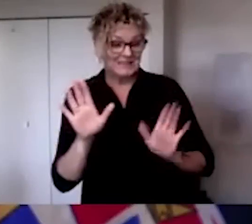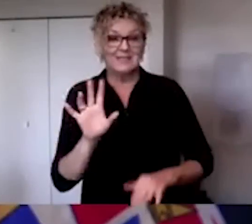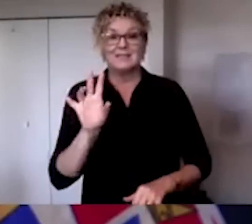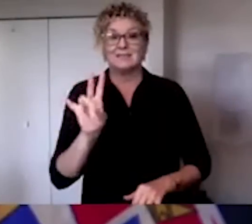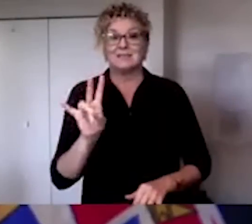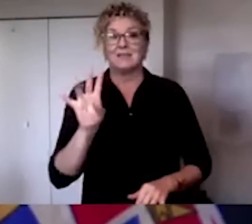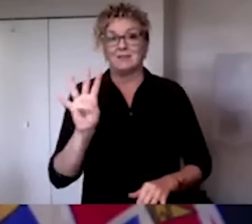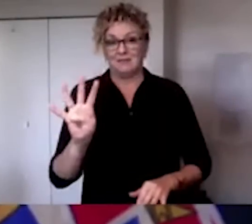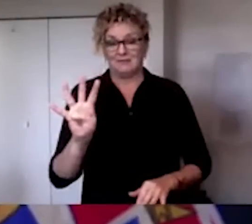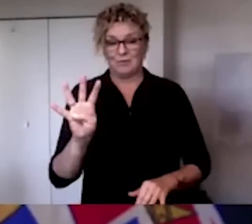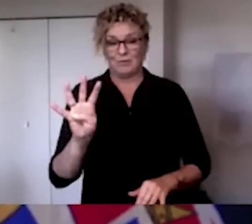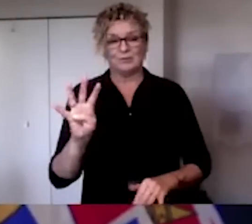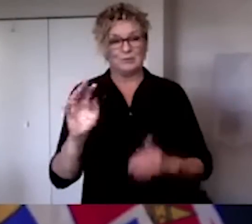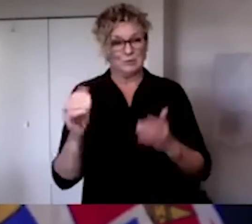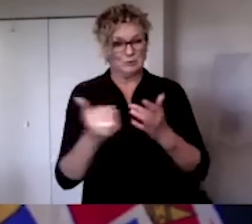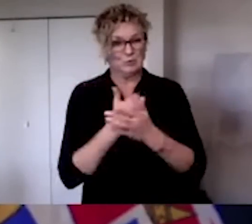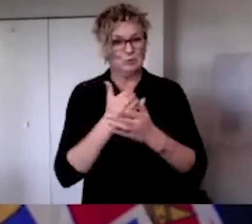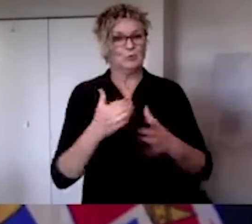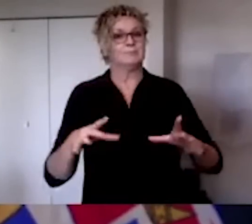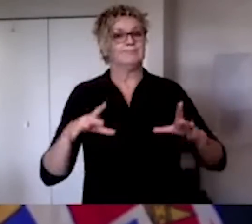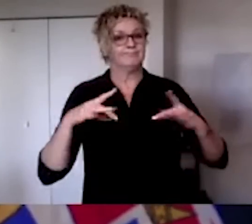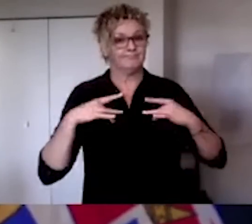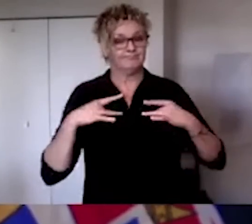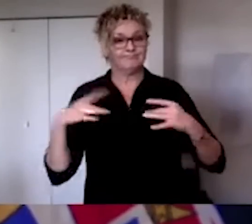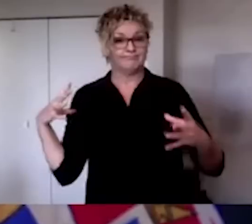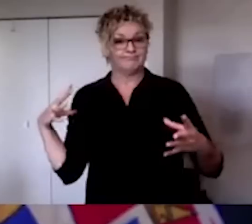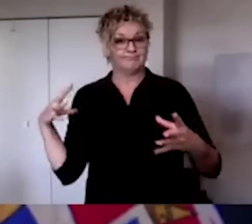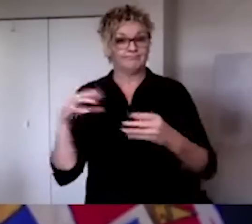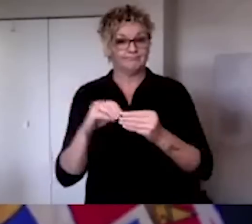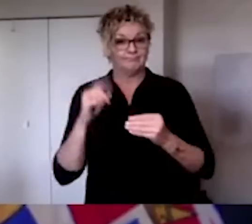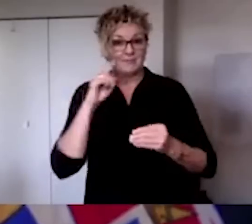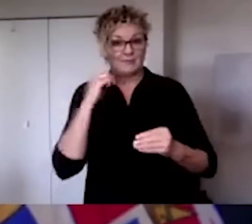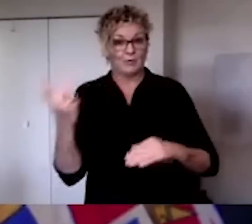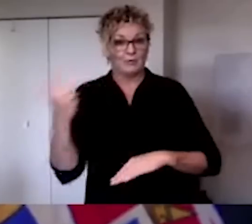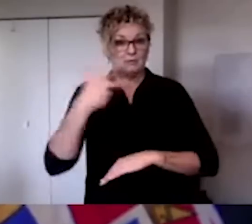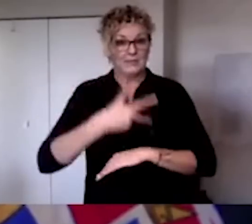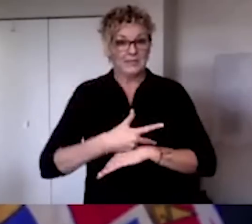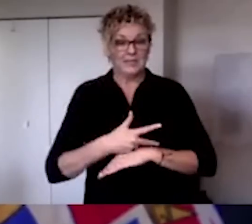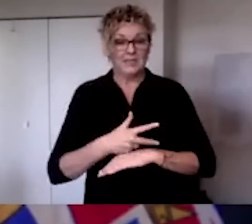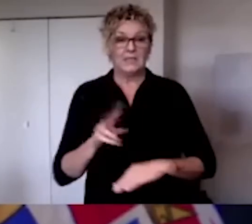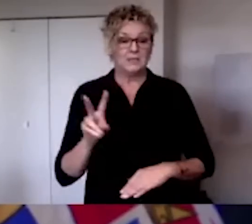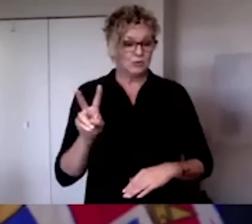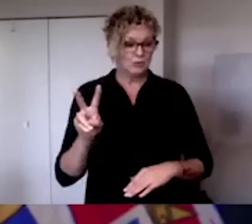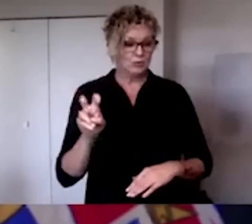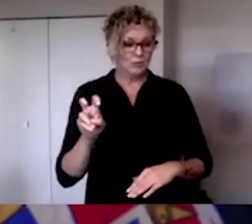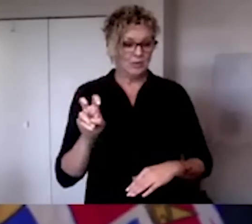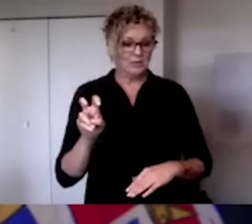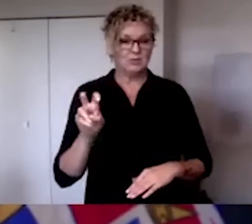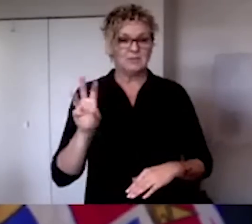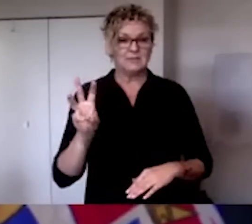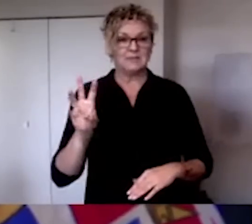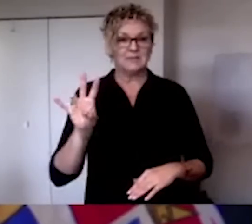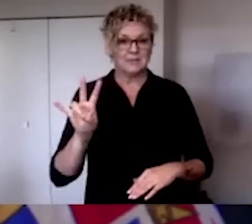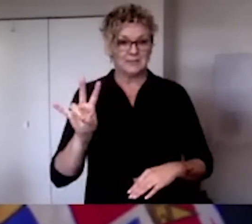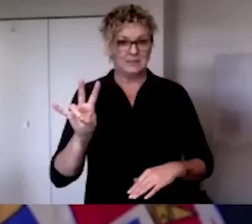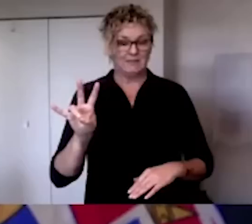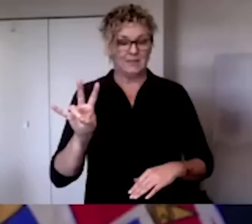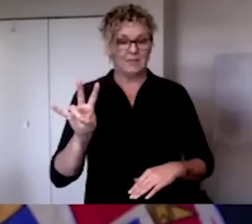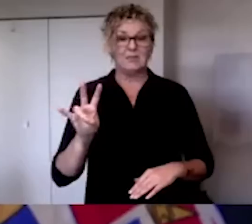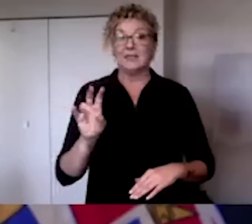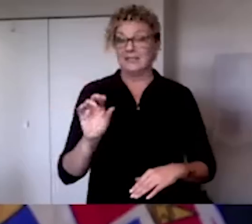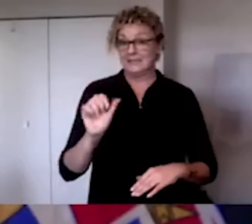For today, we're reporting on 3 periods. From Friday to Saturday, we had 68 people diagnosed